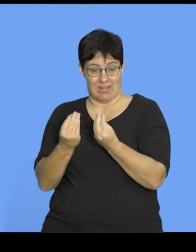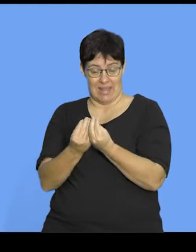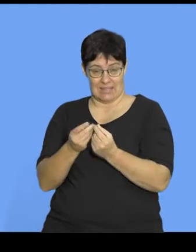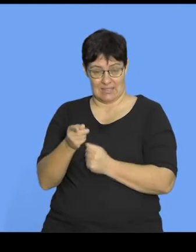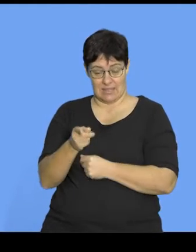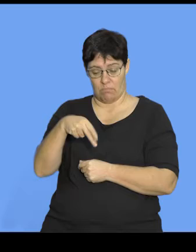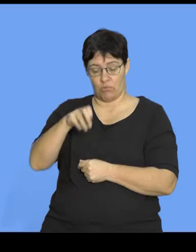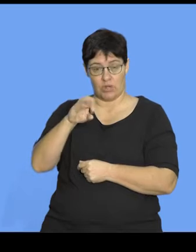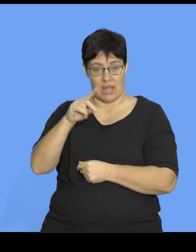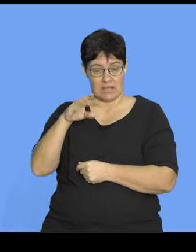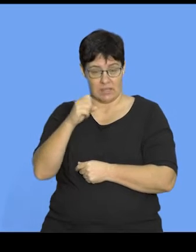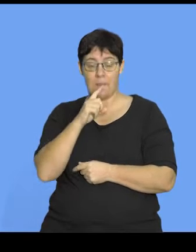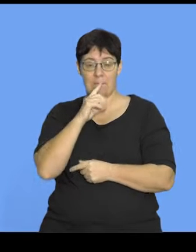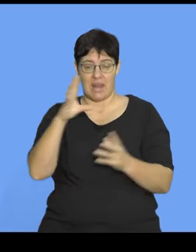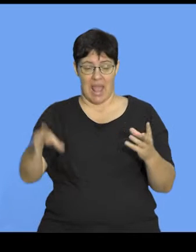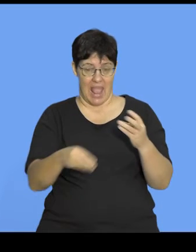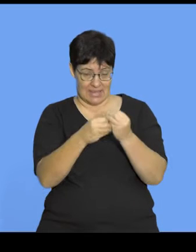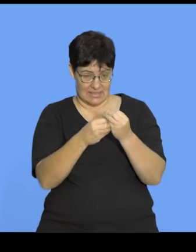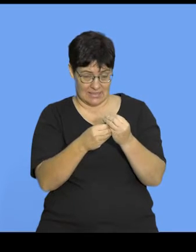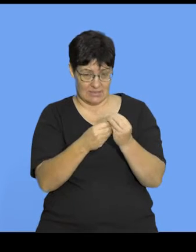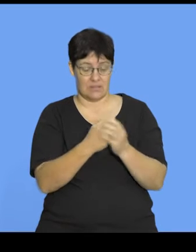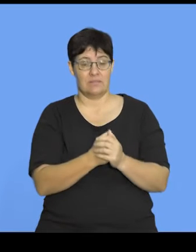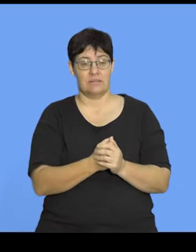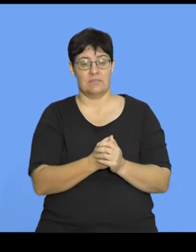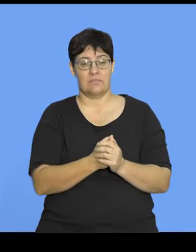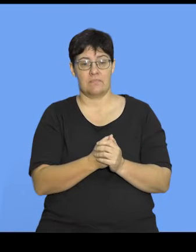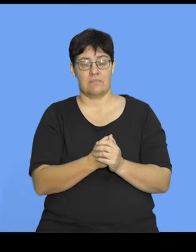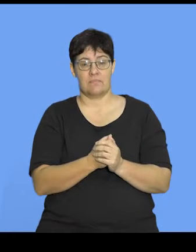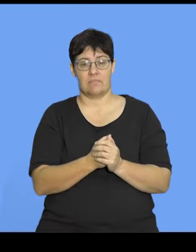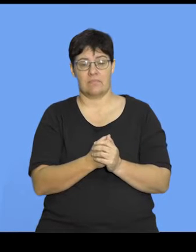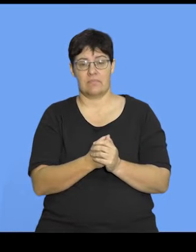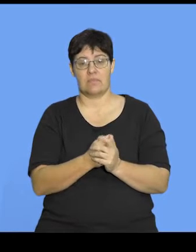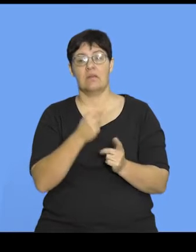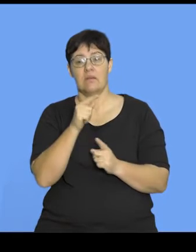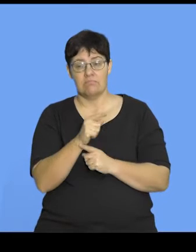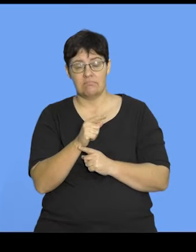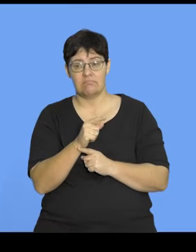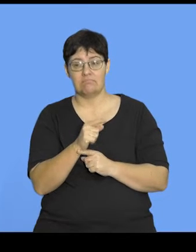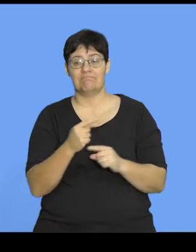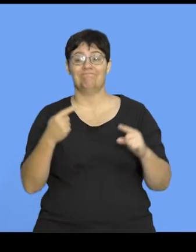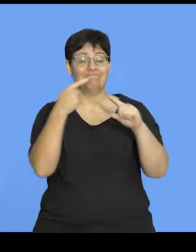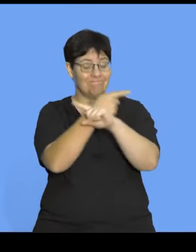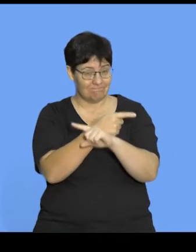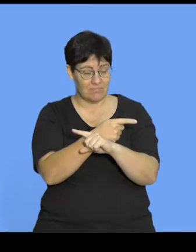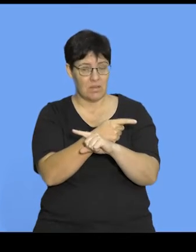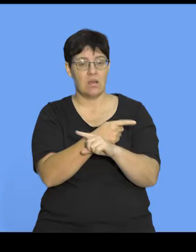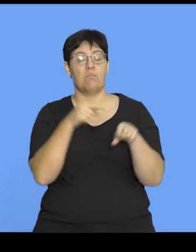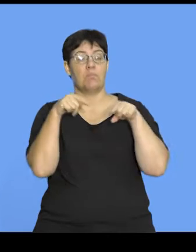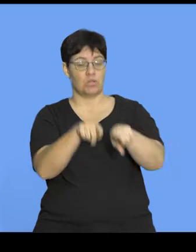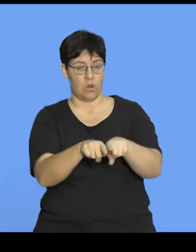product of their masses, product very important there, and inversely proportional to